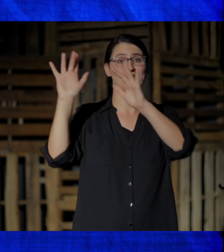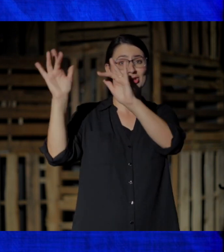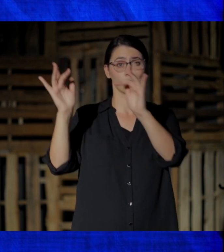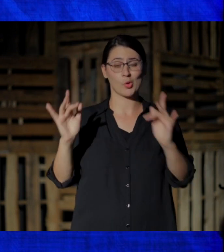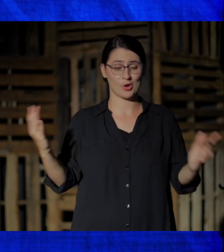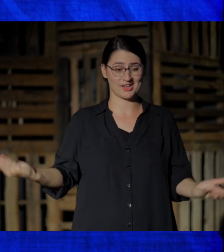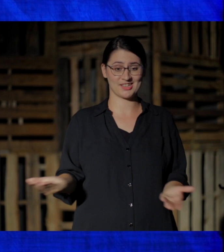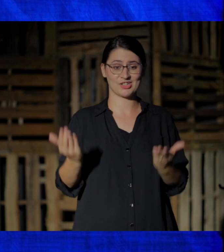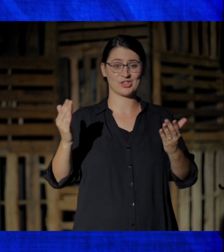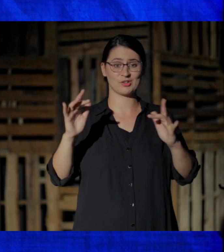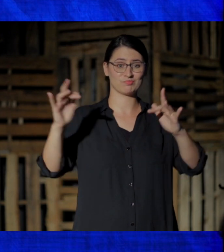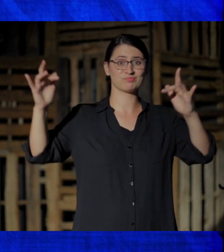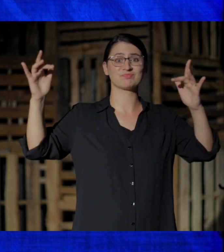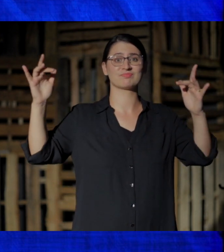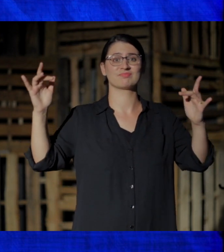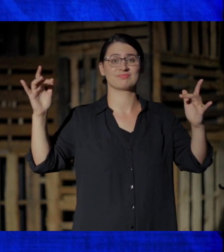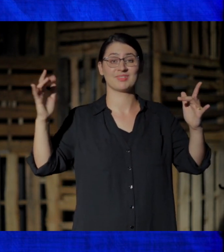future.